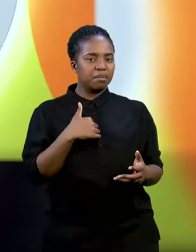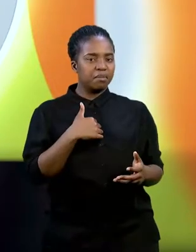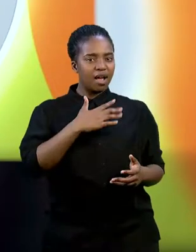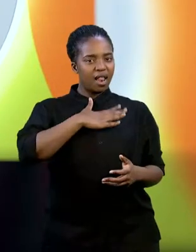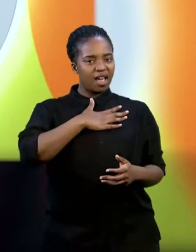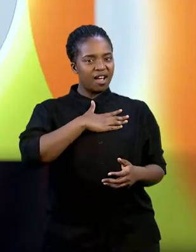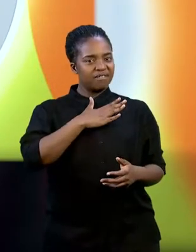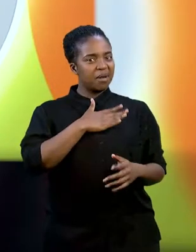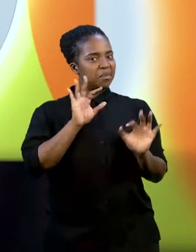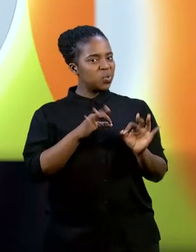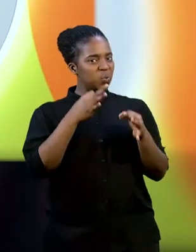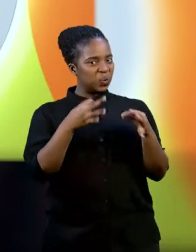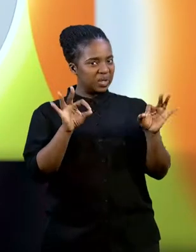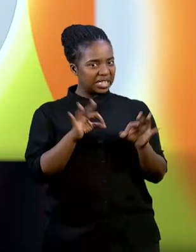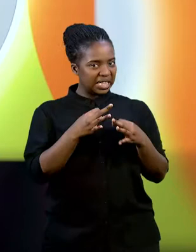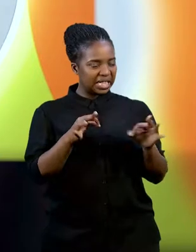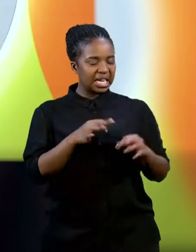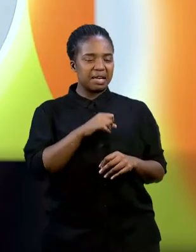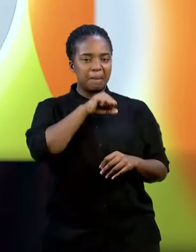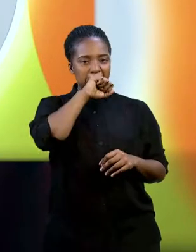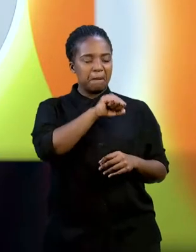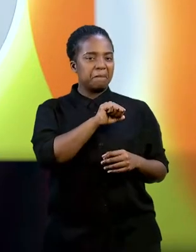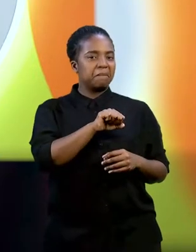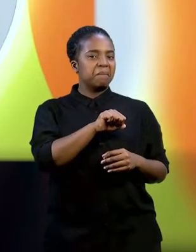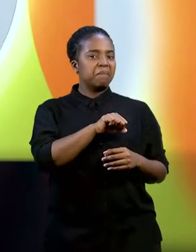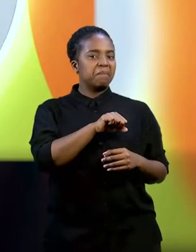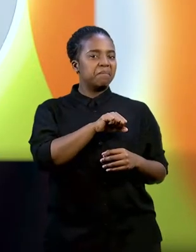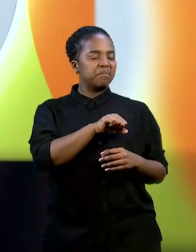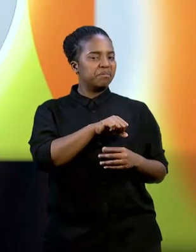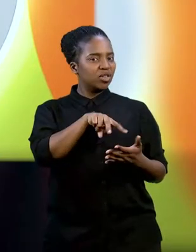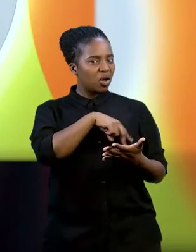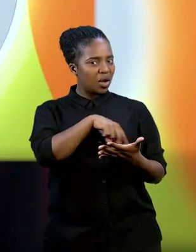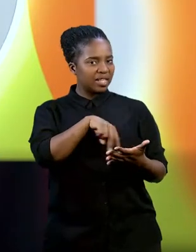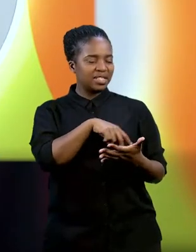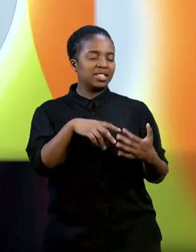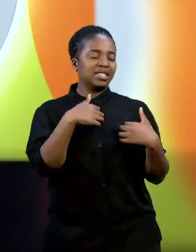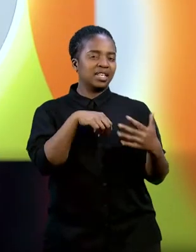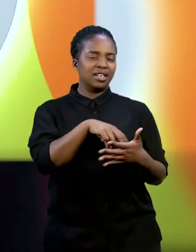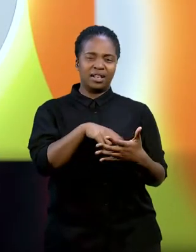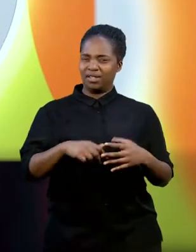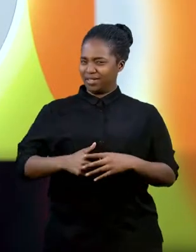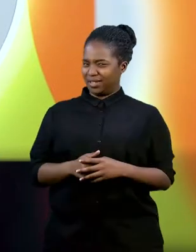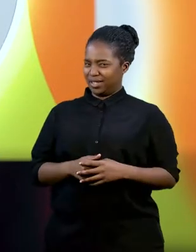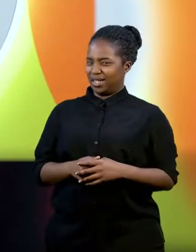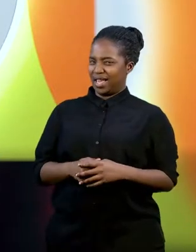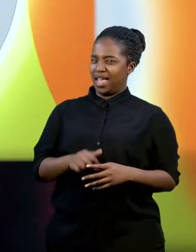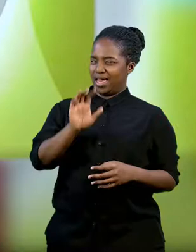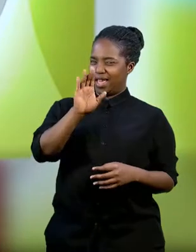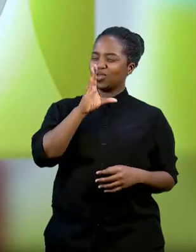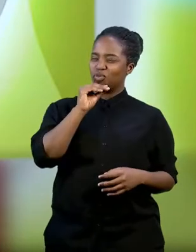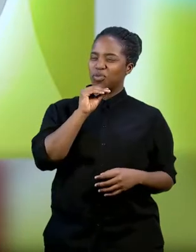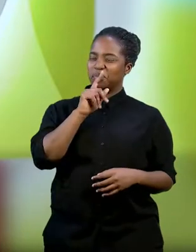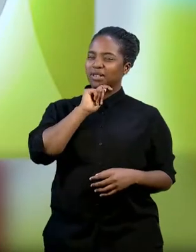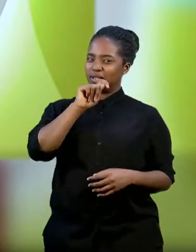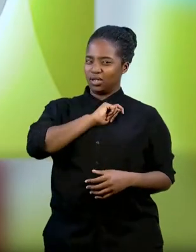mamela music and ke tsela e ke thomileng ka yona go kena dance. E le gore mara gantlentle ga se re bua